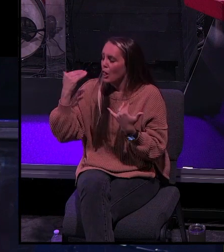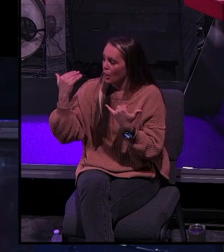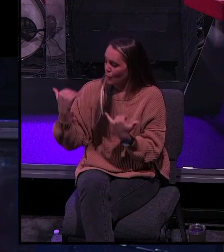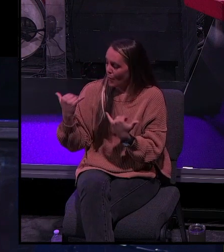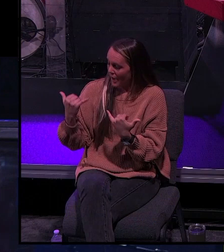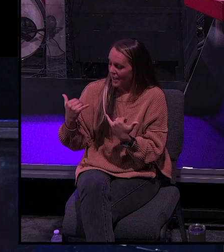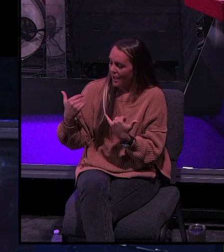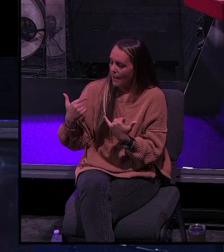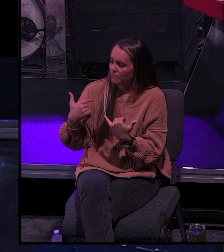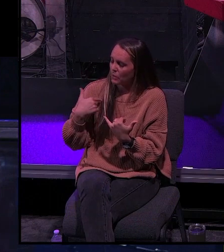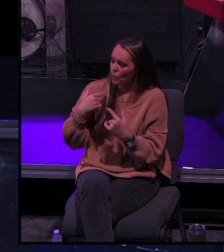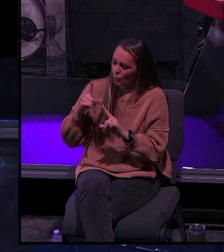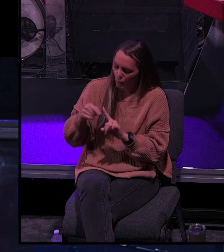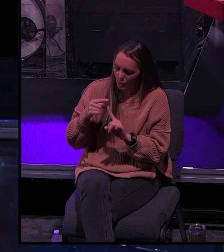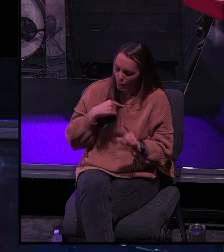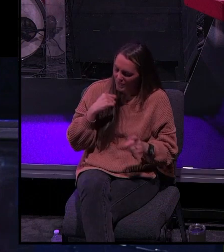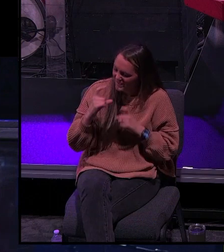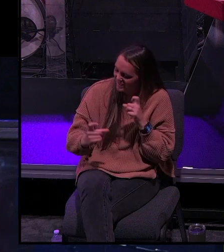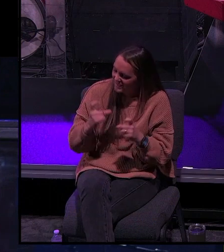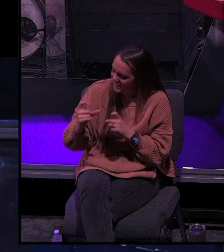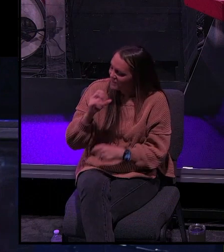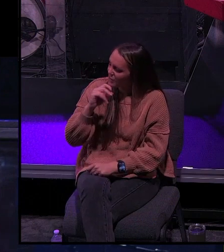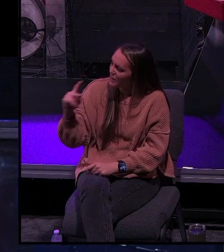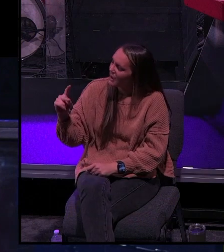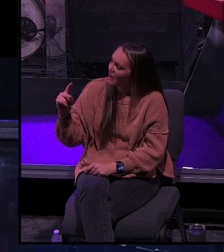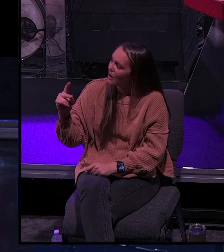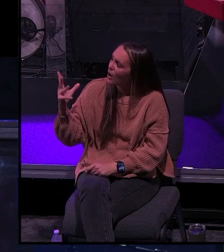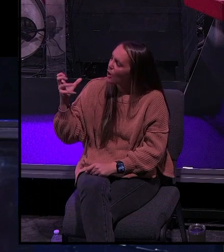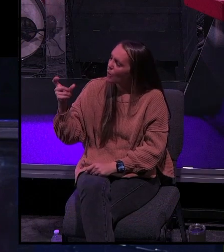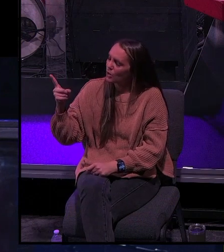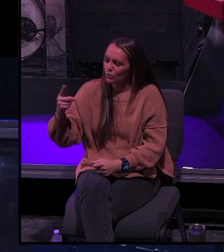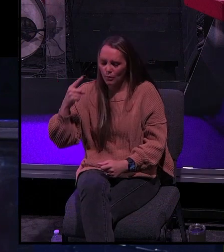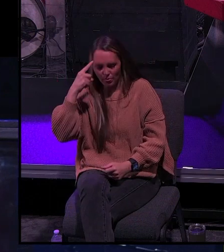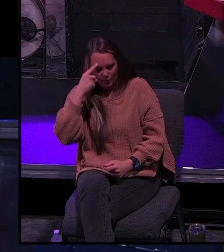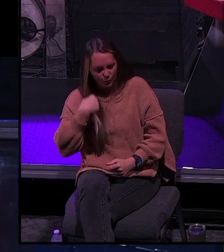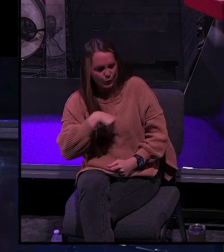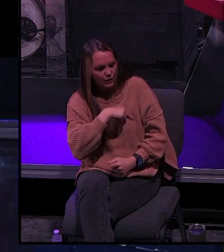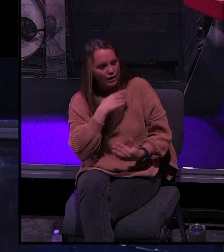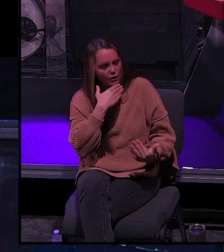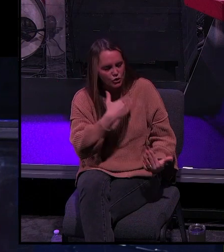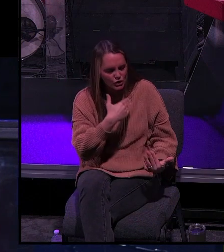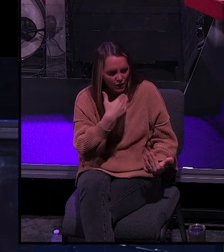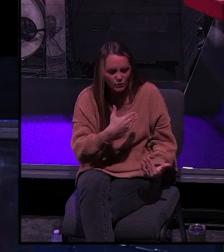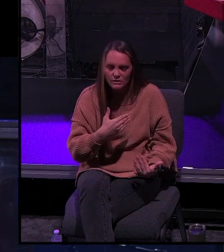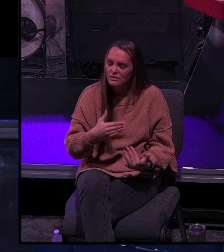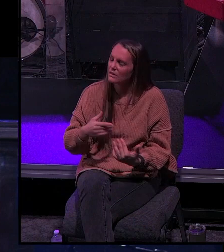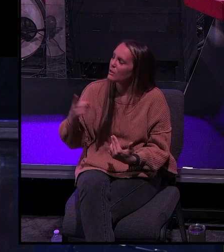back to you, I pray, Lord, that you would find us generous. I pray, Lord, that you find us sacrificial.